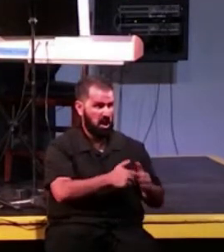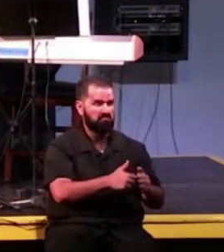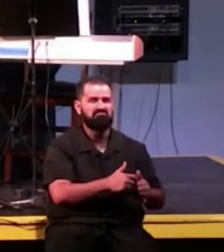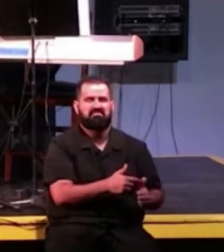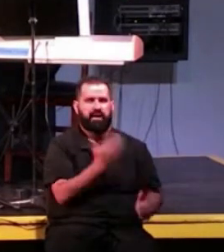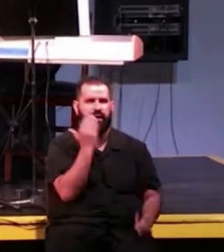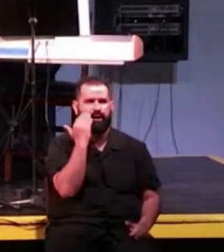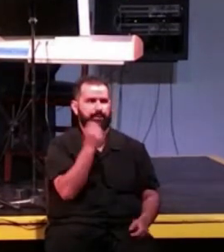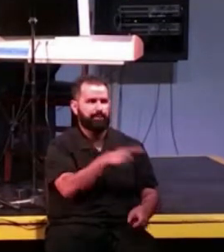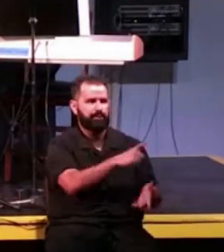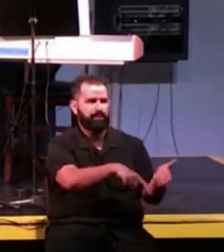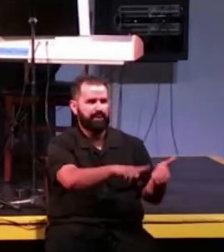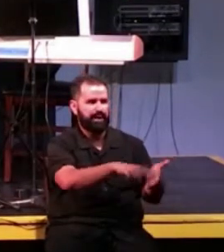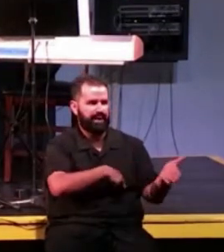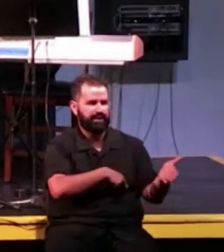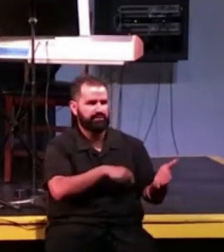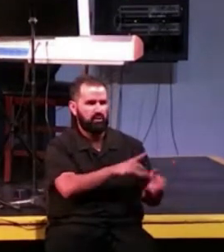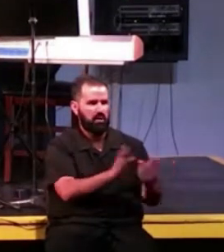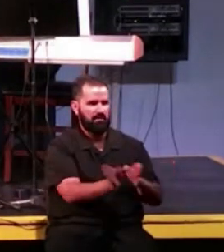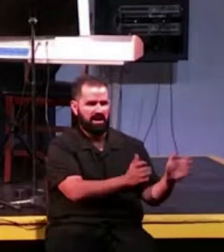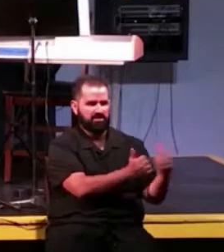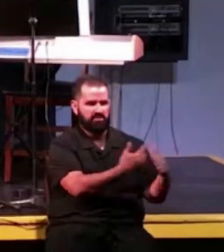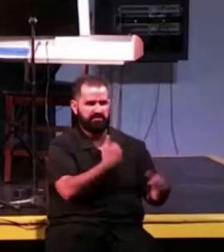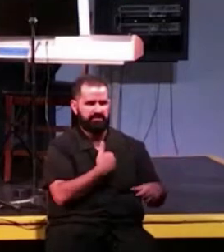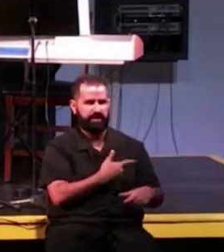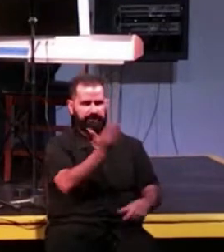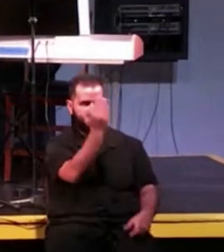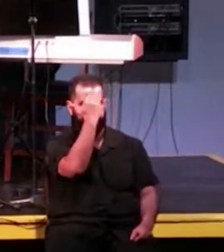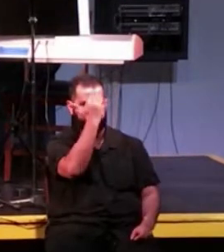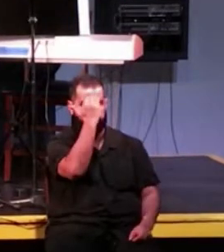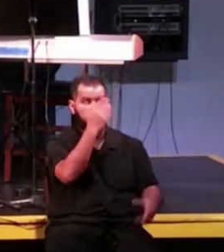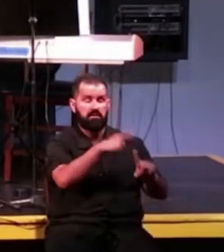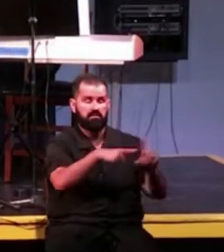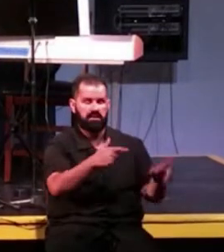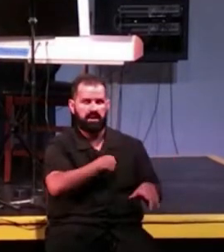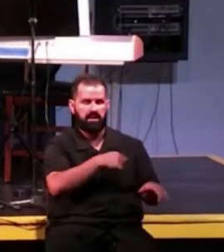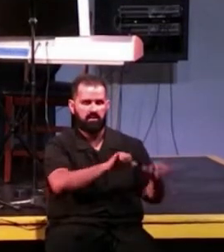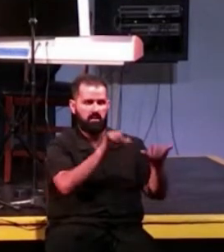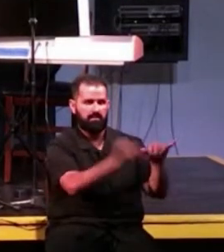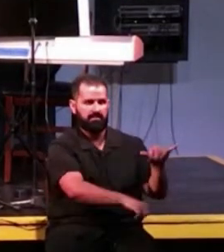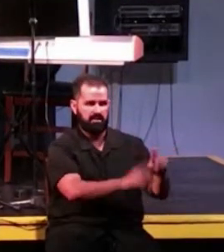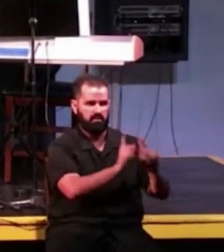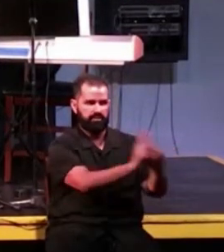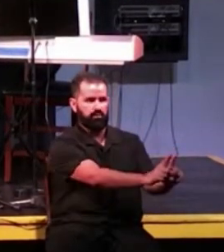I know you canceled your plans with me. I know, but I'll be with you.